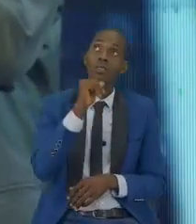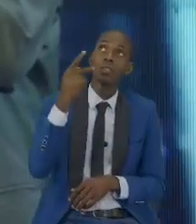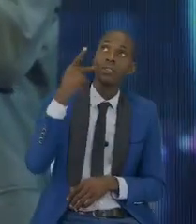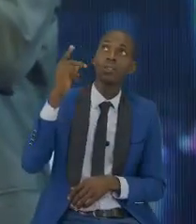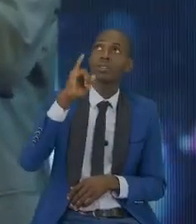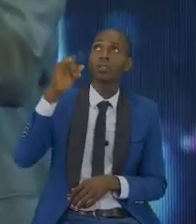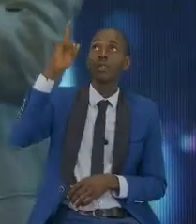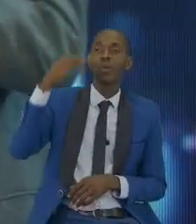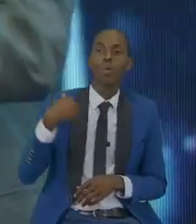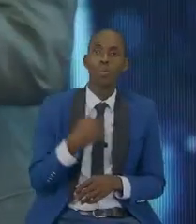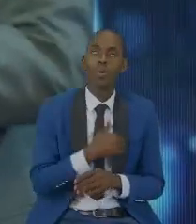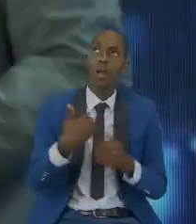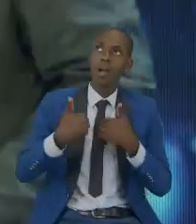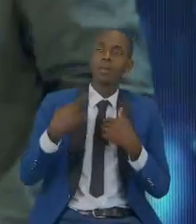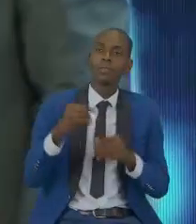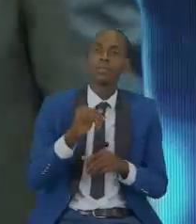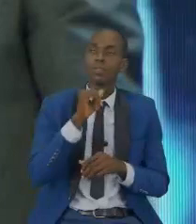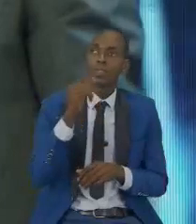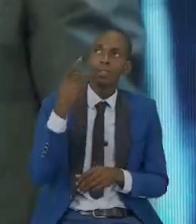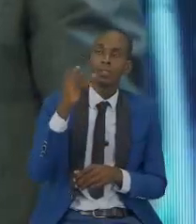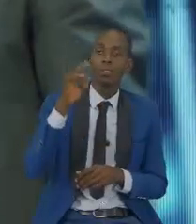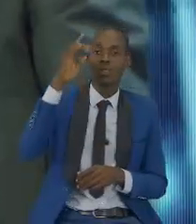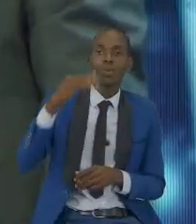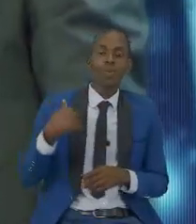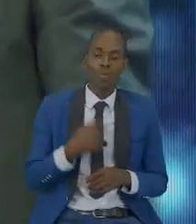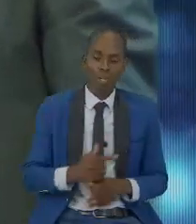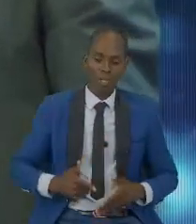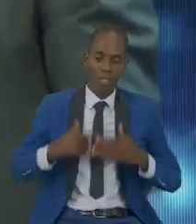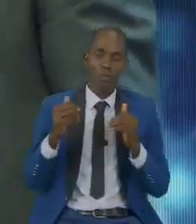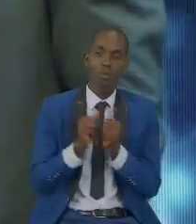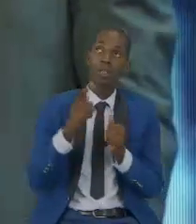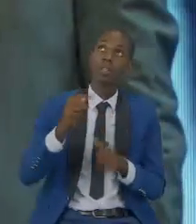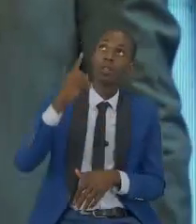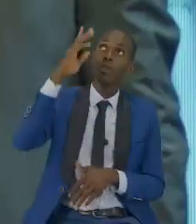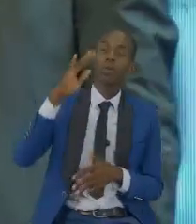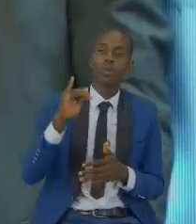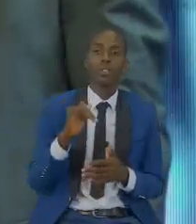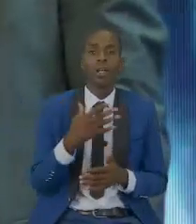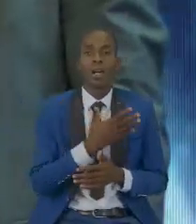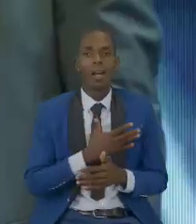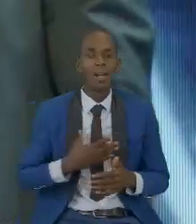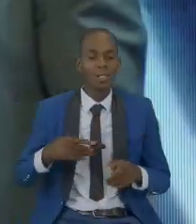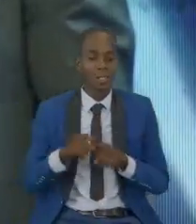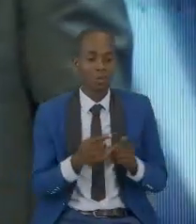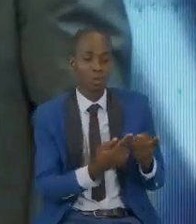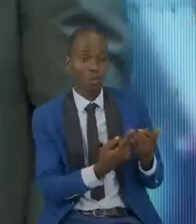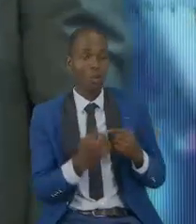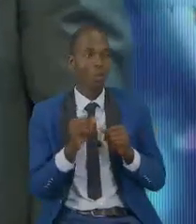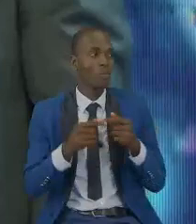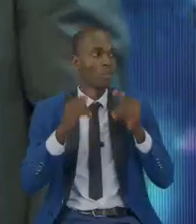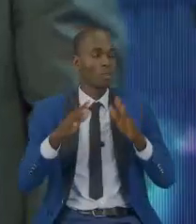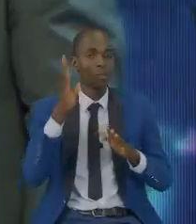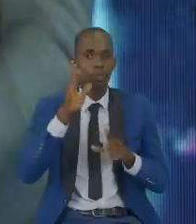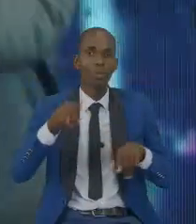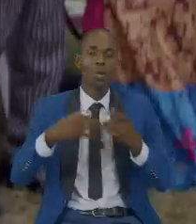the invisible. We dwell in the invisible. That's where coming. Every enemy will clear out of your